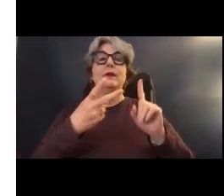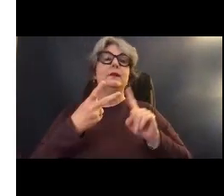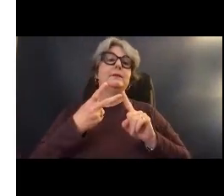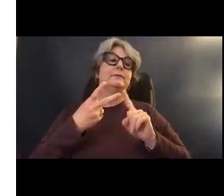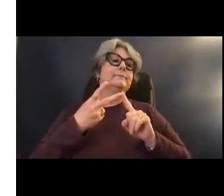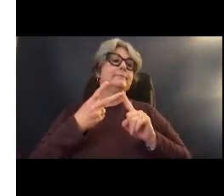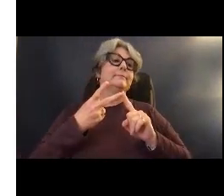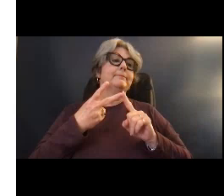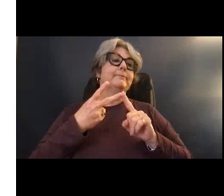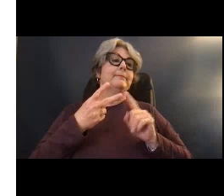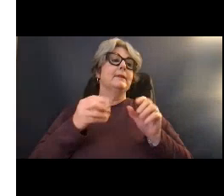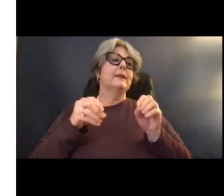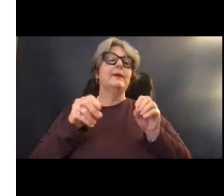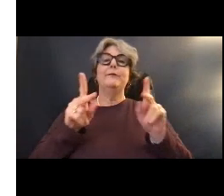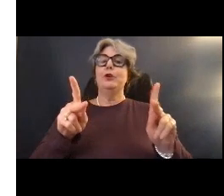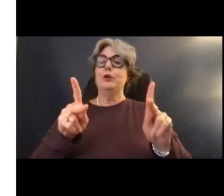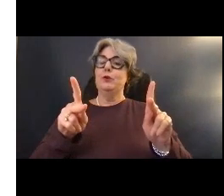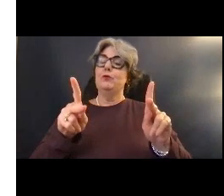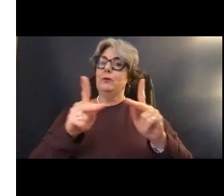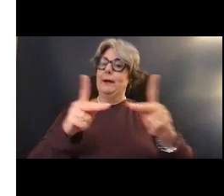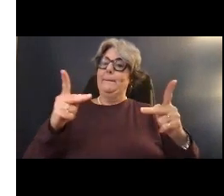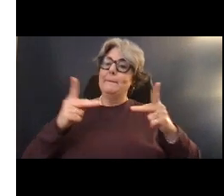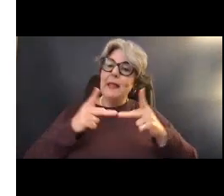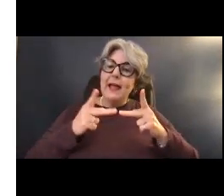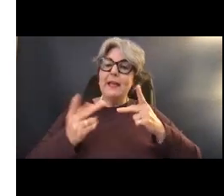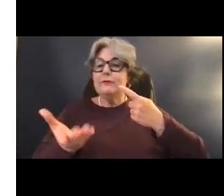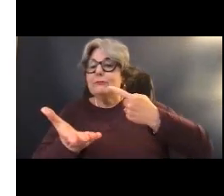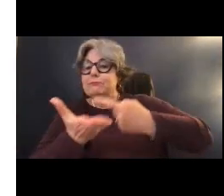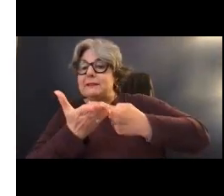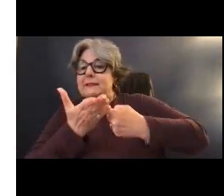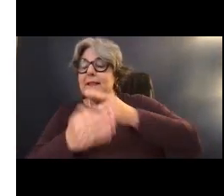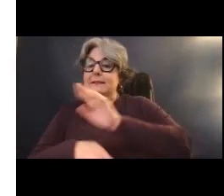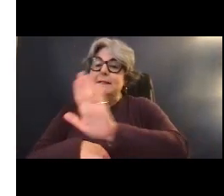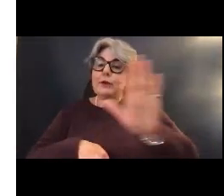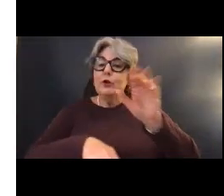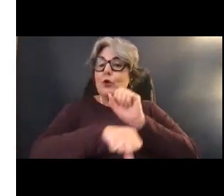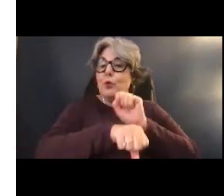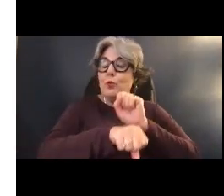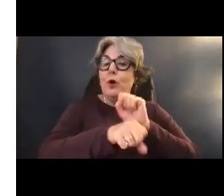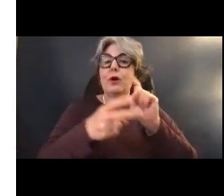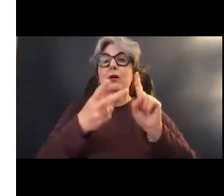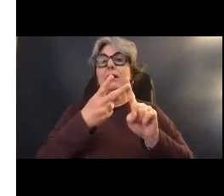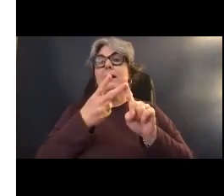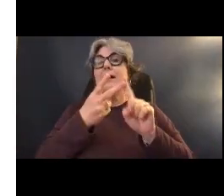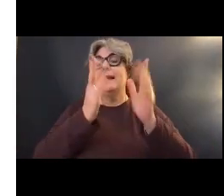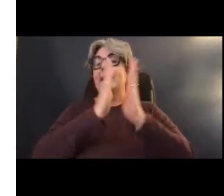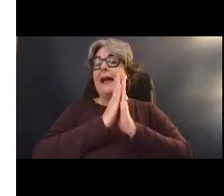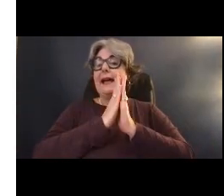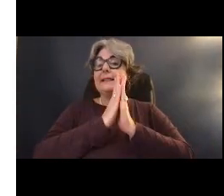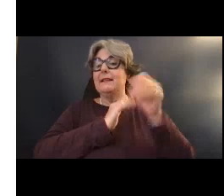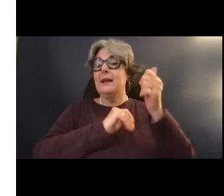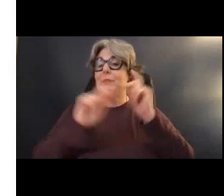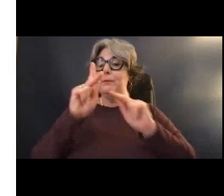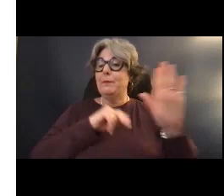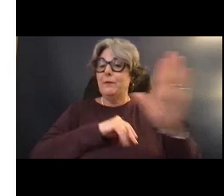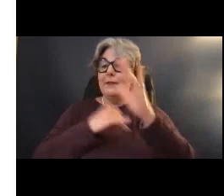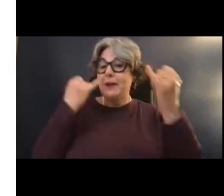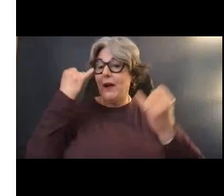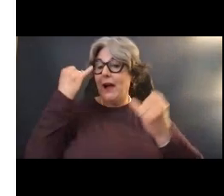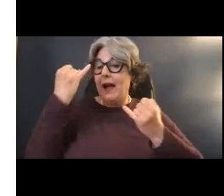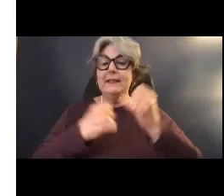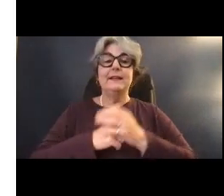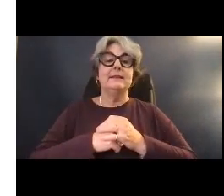give you a forum for talking about what you're doing and sharing and seeking ideas from others. Want,